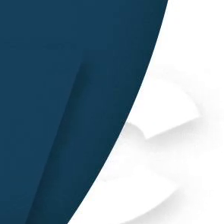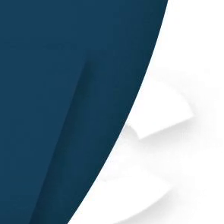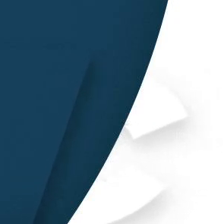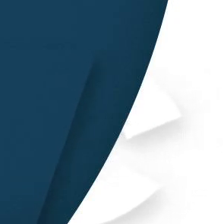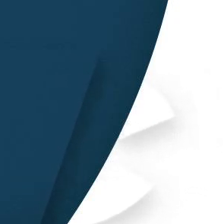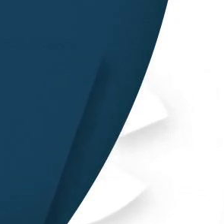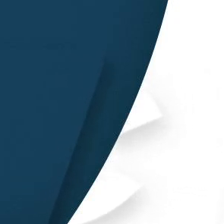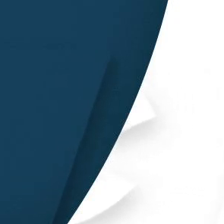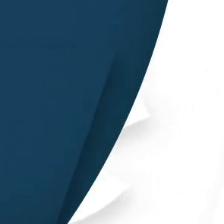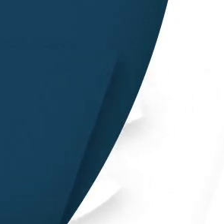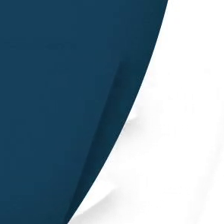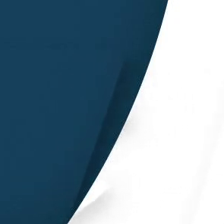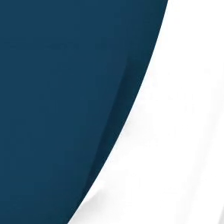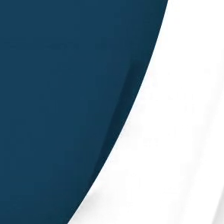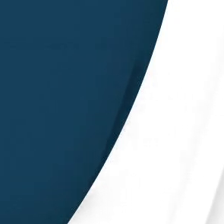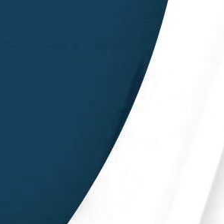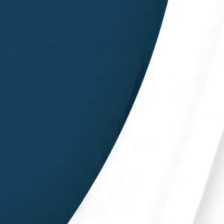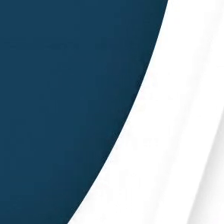Thank you.